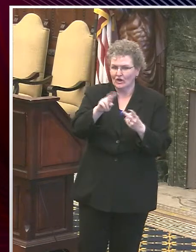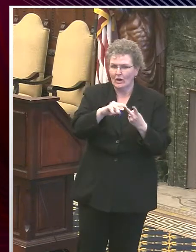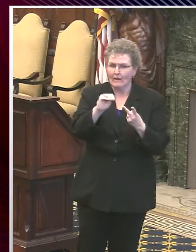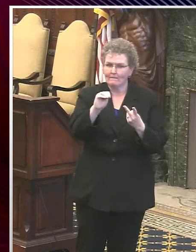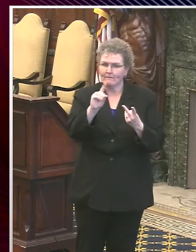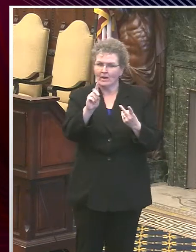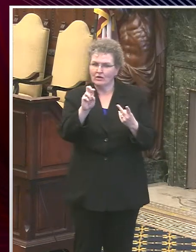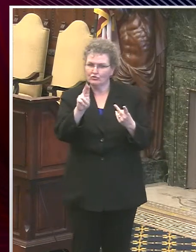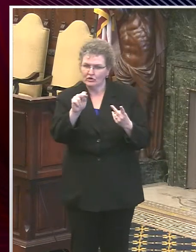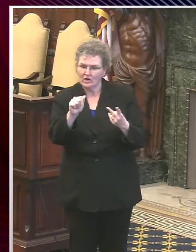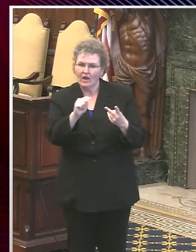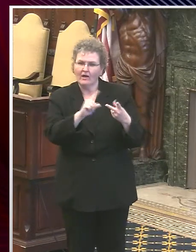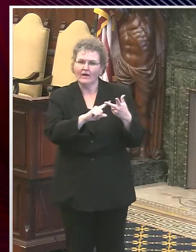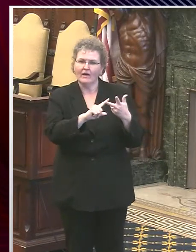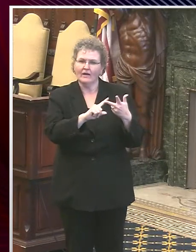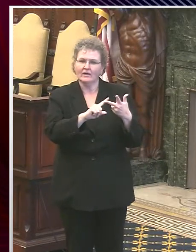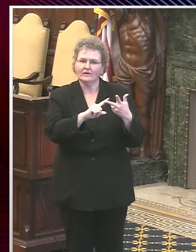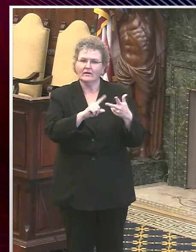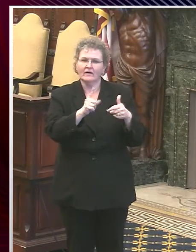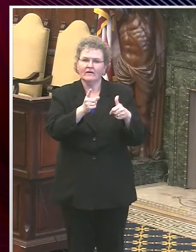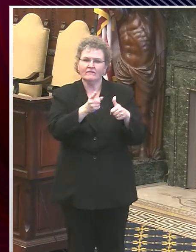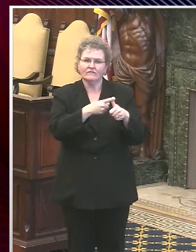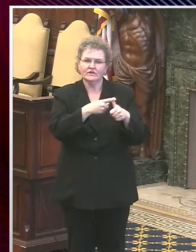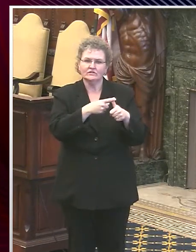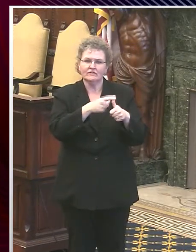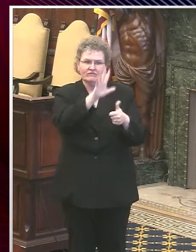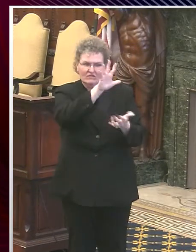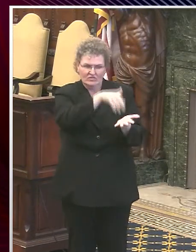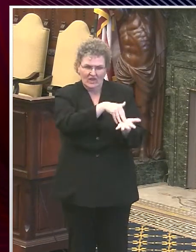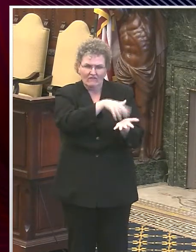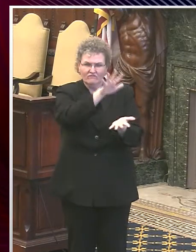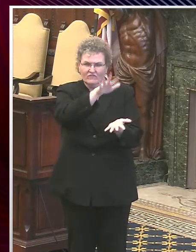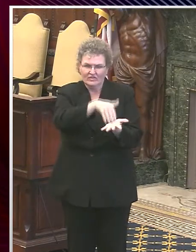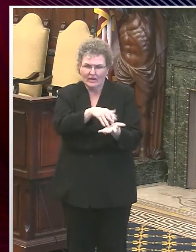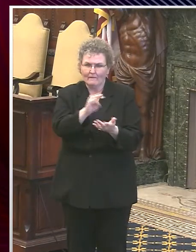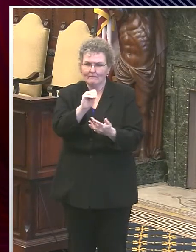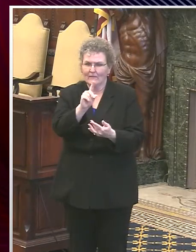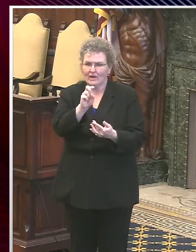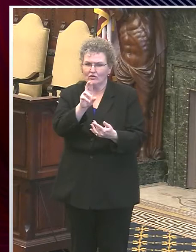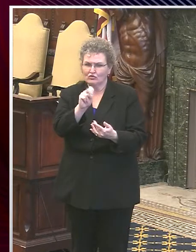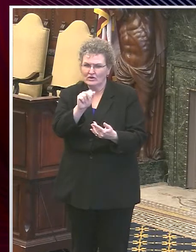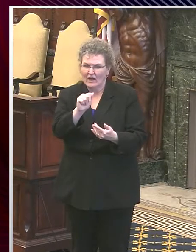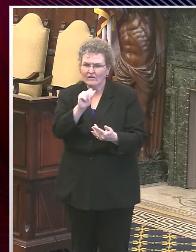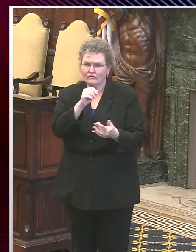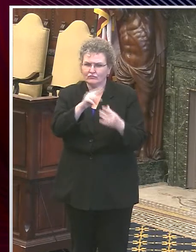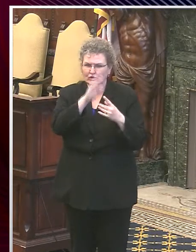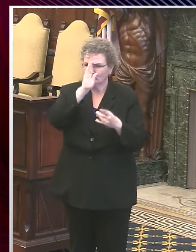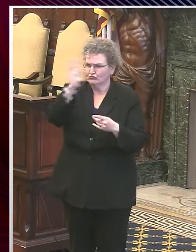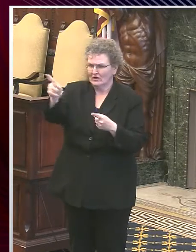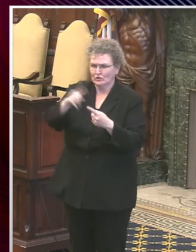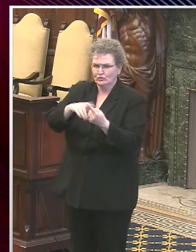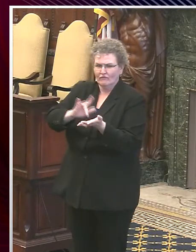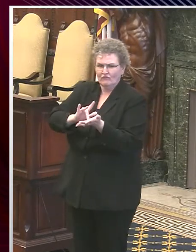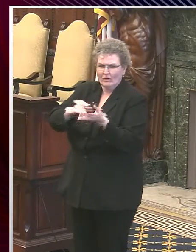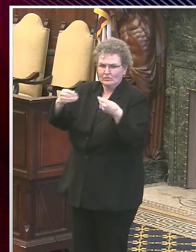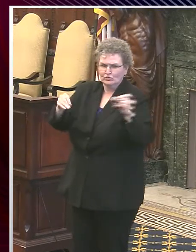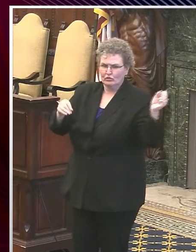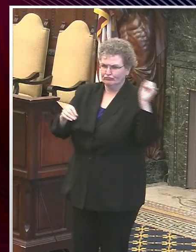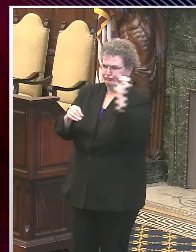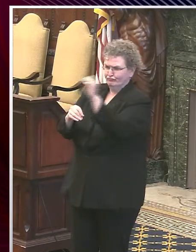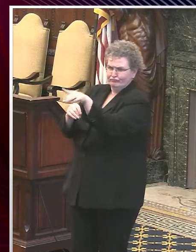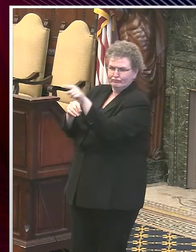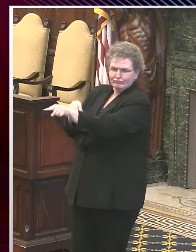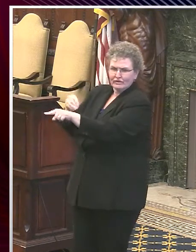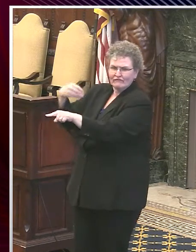vaccine, and then there were an additional 5,000 or so doses of Moderna vaccine sent directly to pharmacy chains by the federal government, bringing us a total of